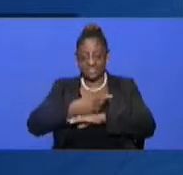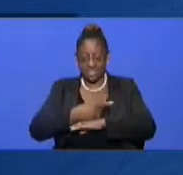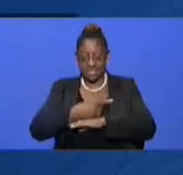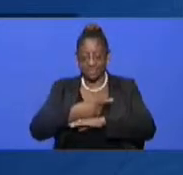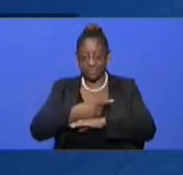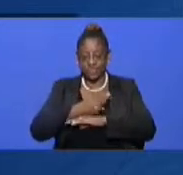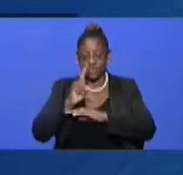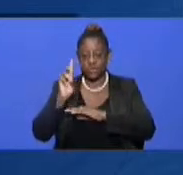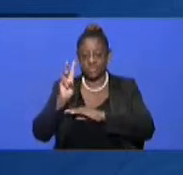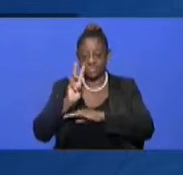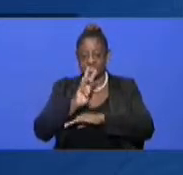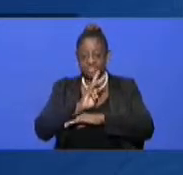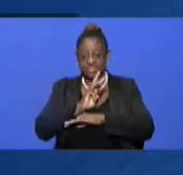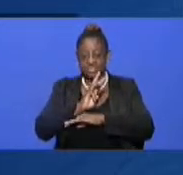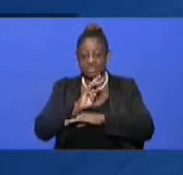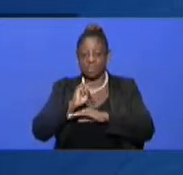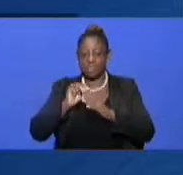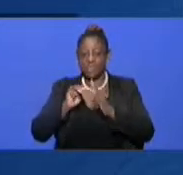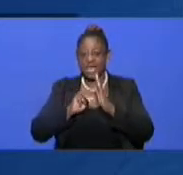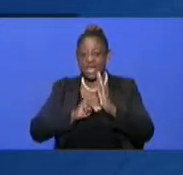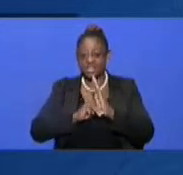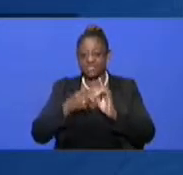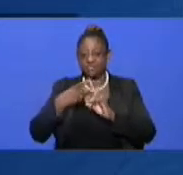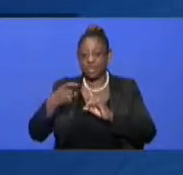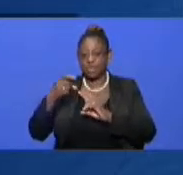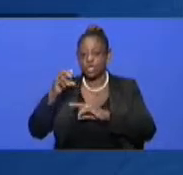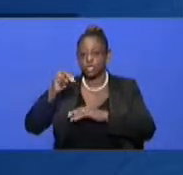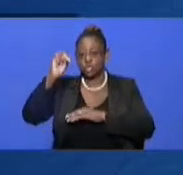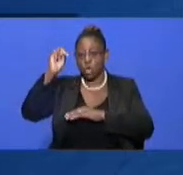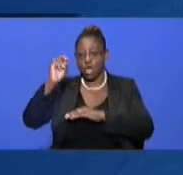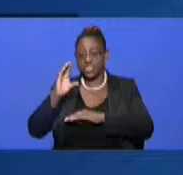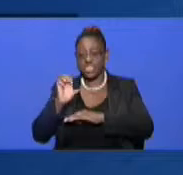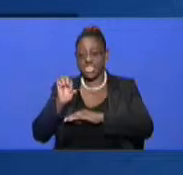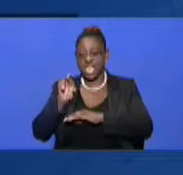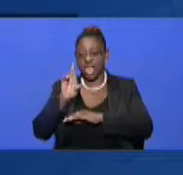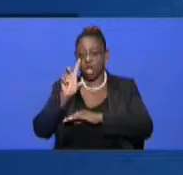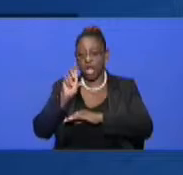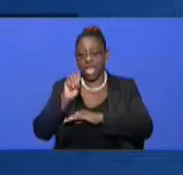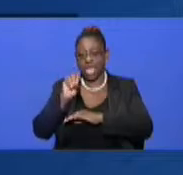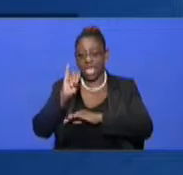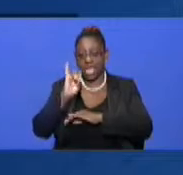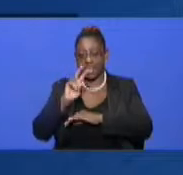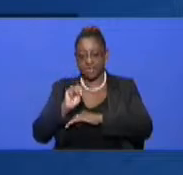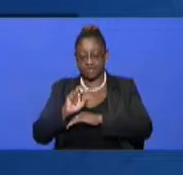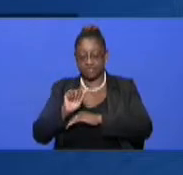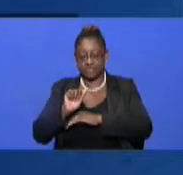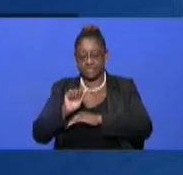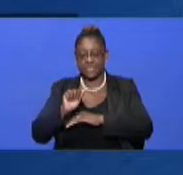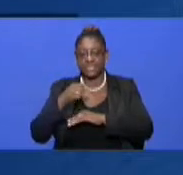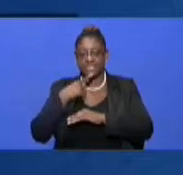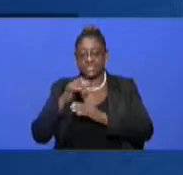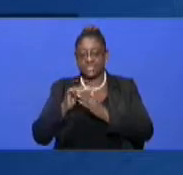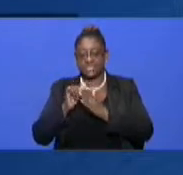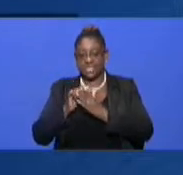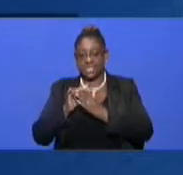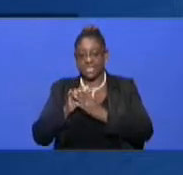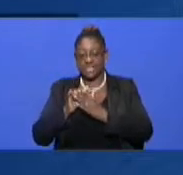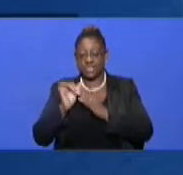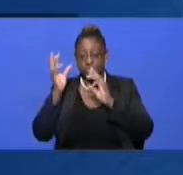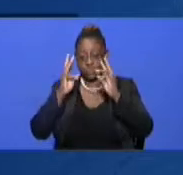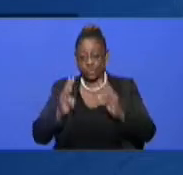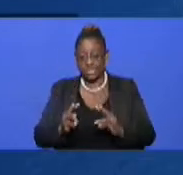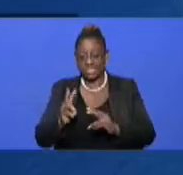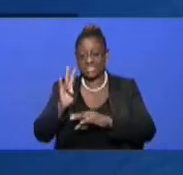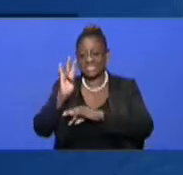to the south-southwest of North Carolina, moving towards the north-northwest at some 13 miles per hour. Maximum sustained winds